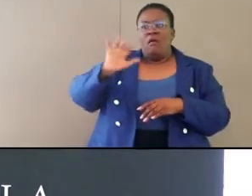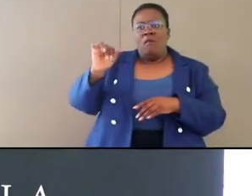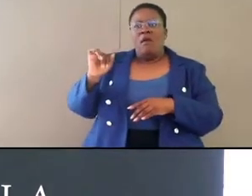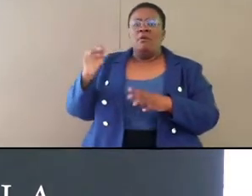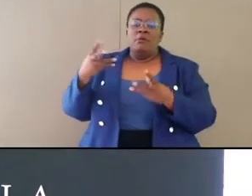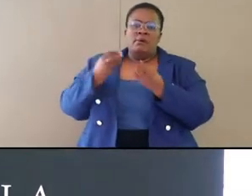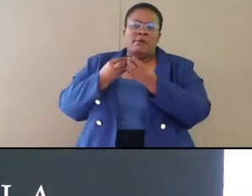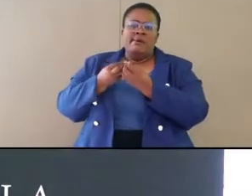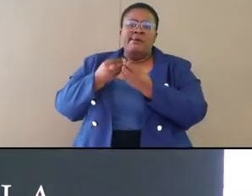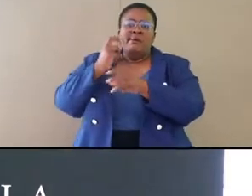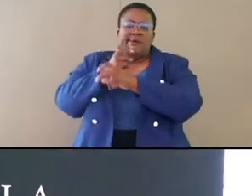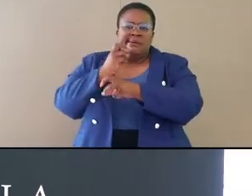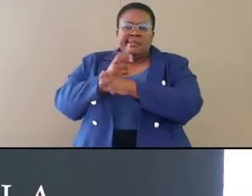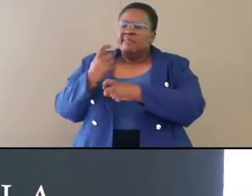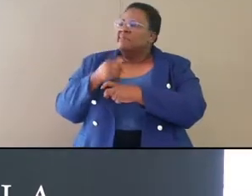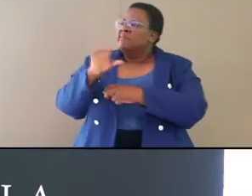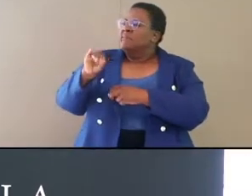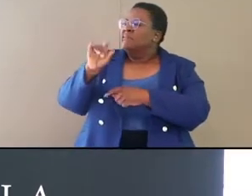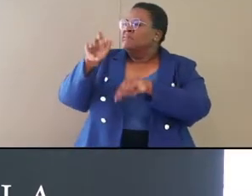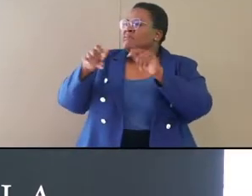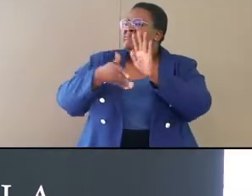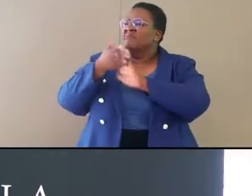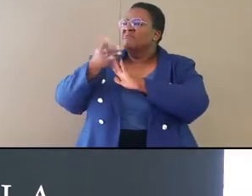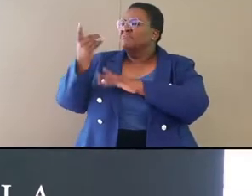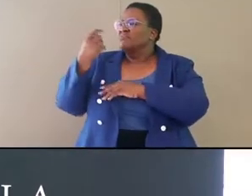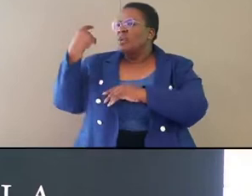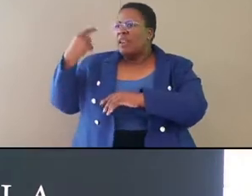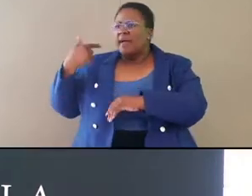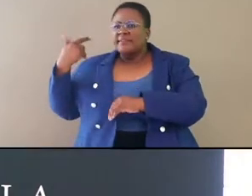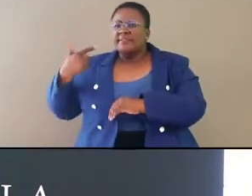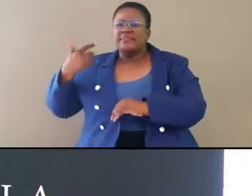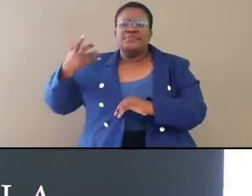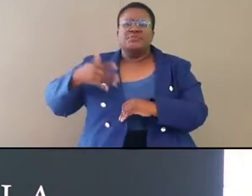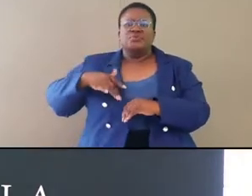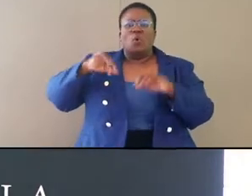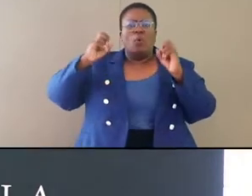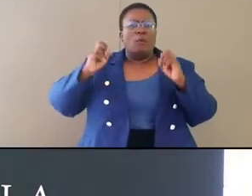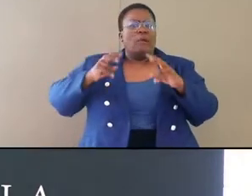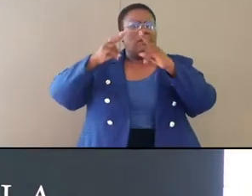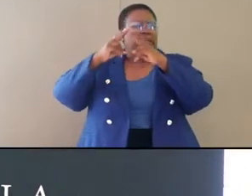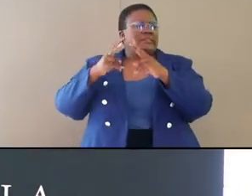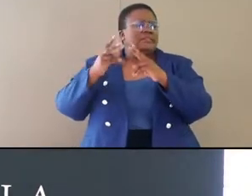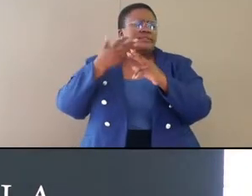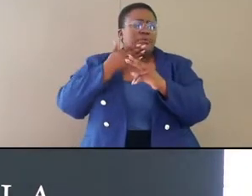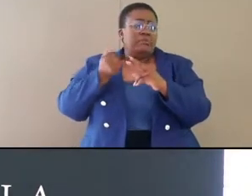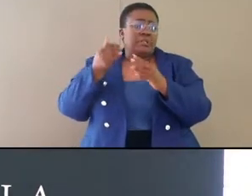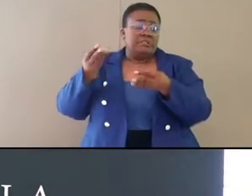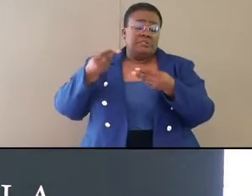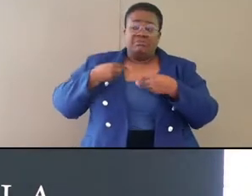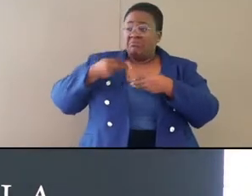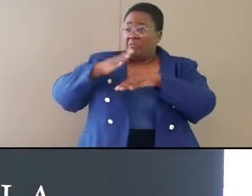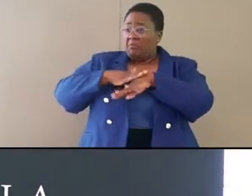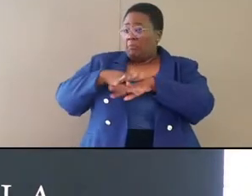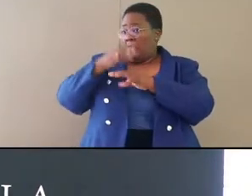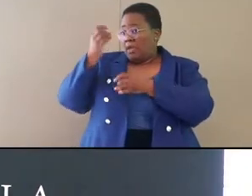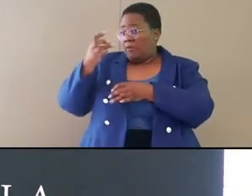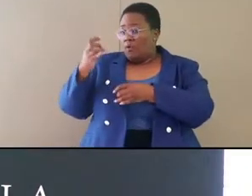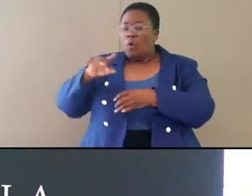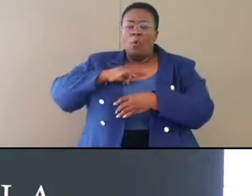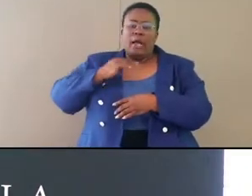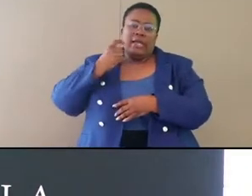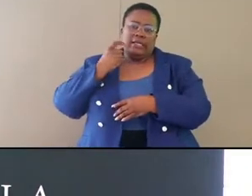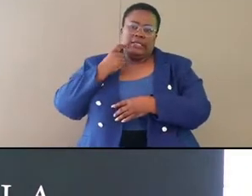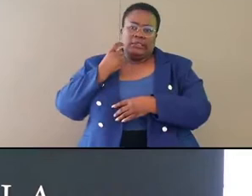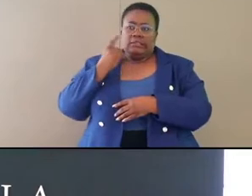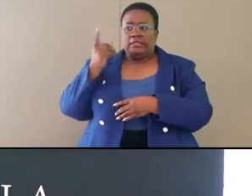ask people who would be travelling to London or Paris and so, please bring some more information for me because it's easily